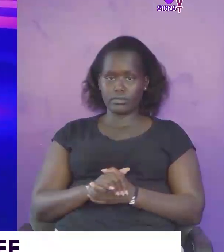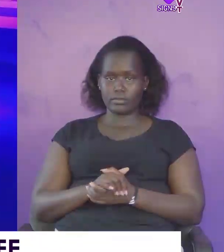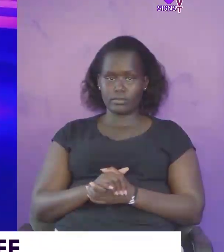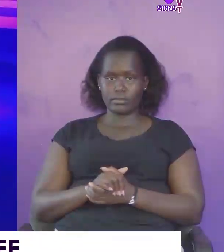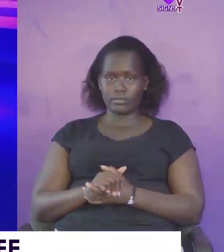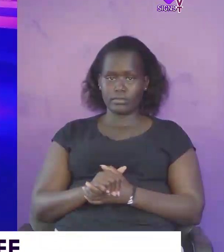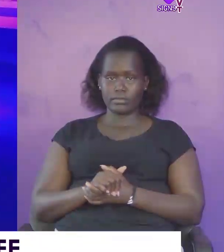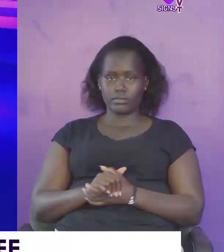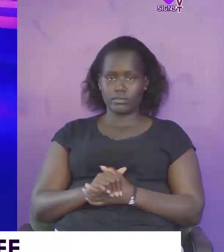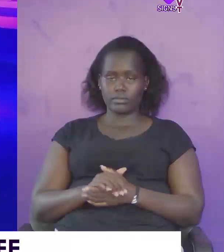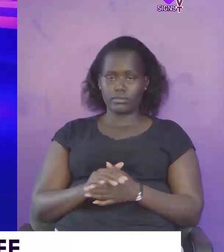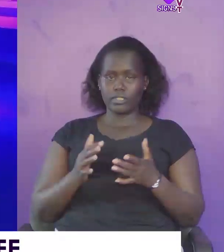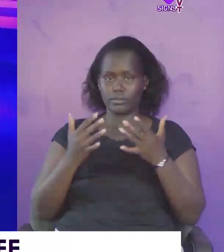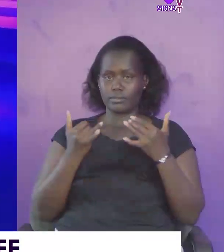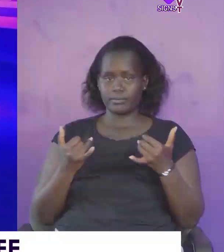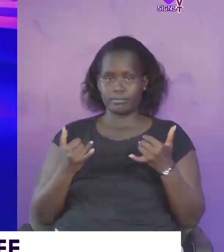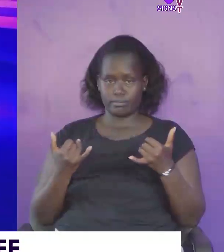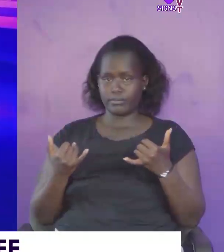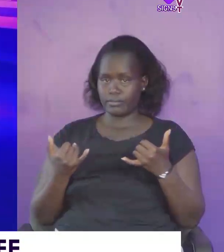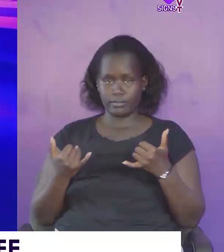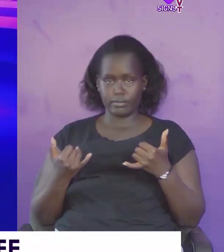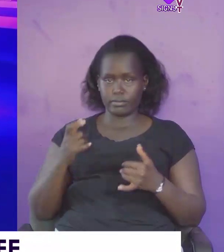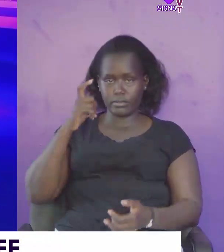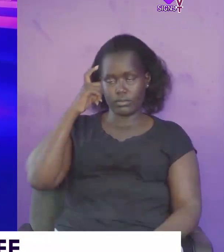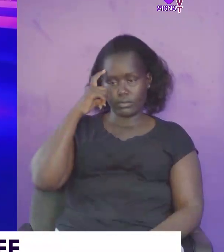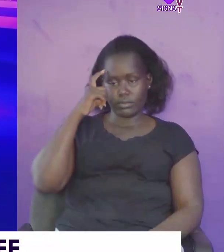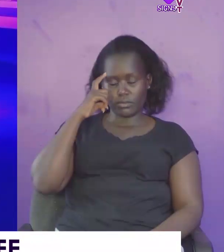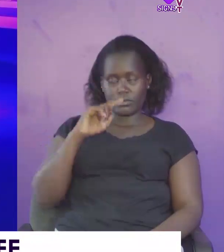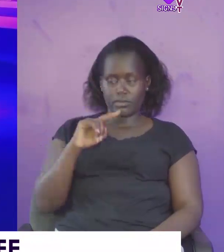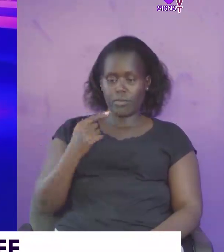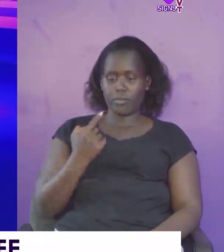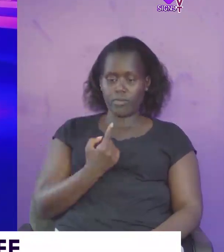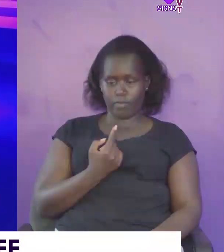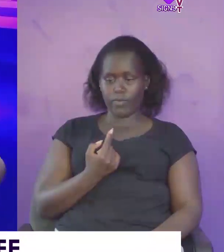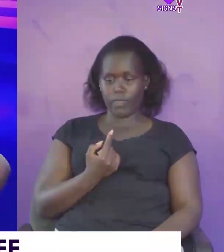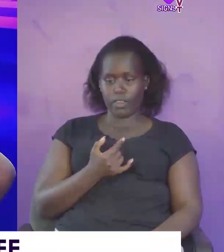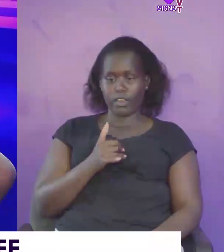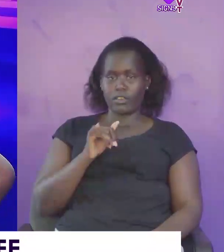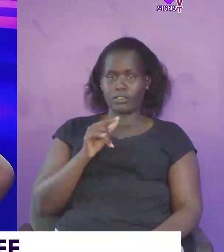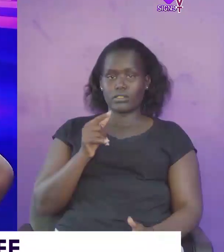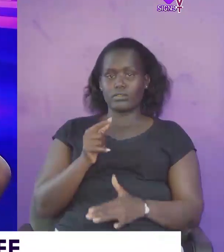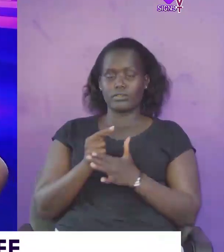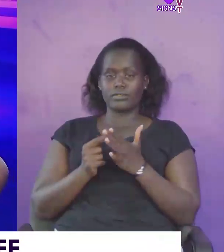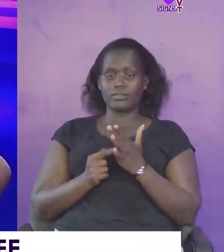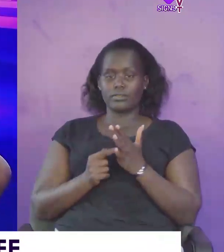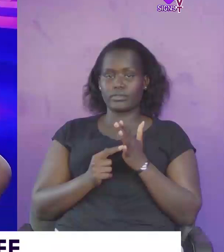So now, Yes. I think first and foremost ni kwamba Yeah.